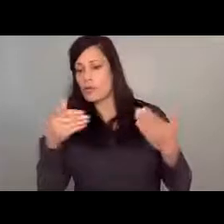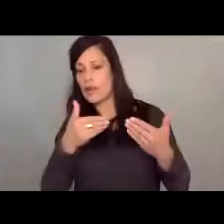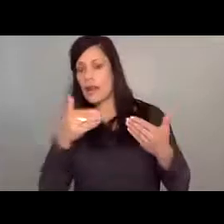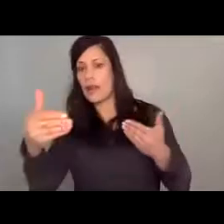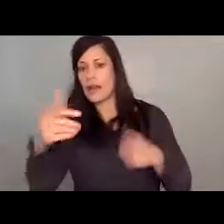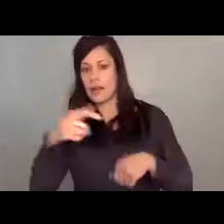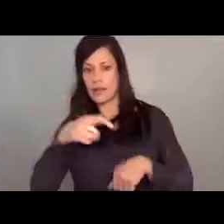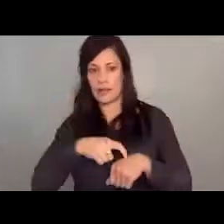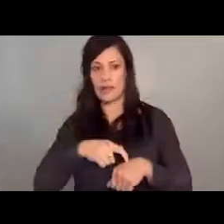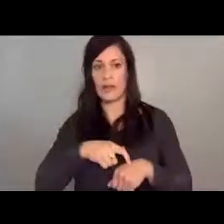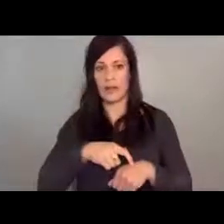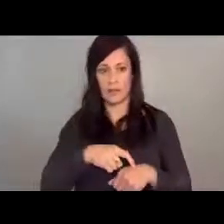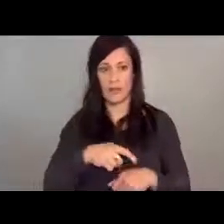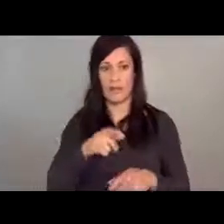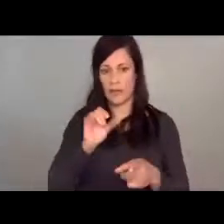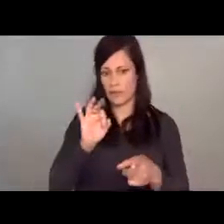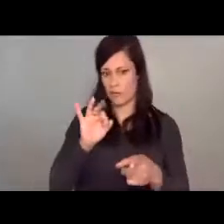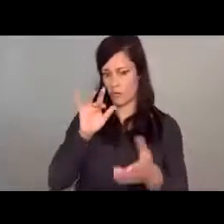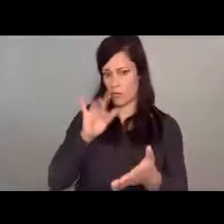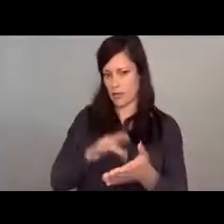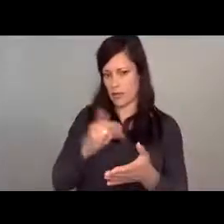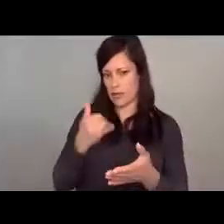also circled in yellow.